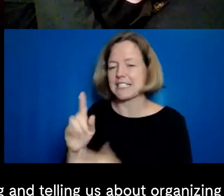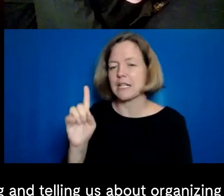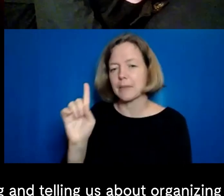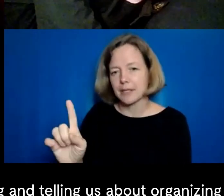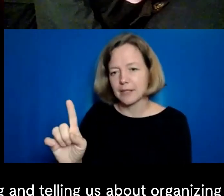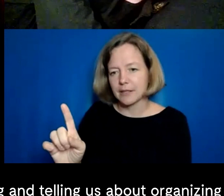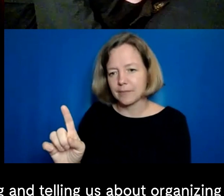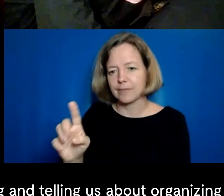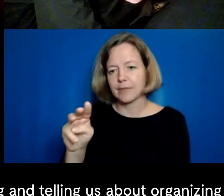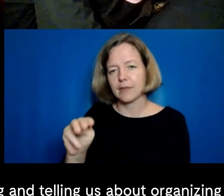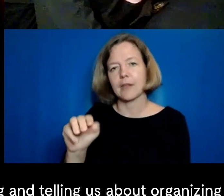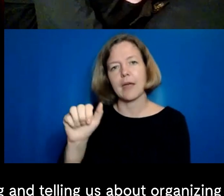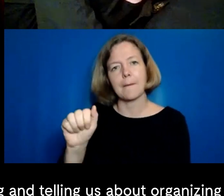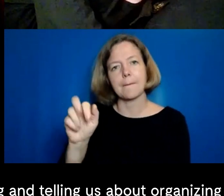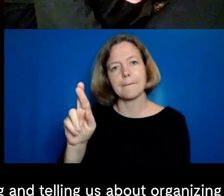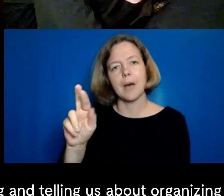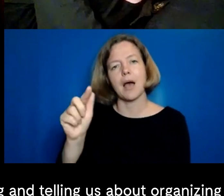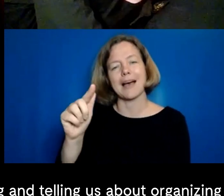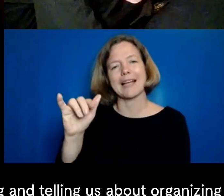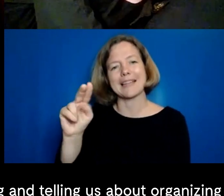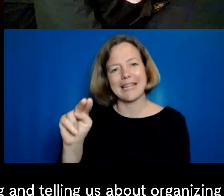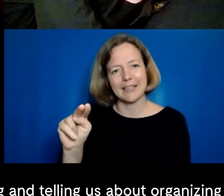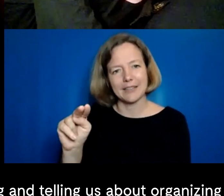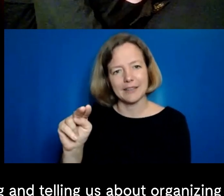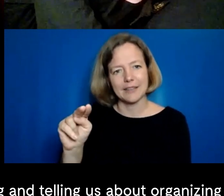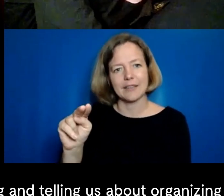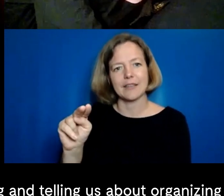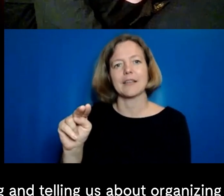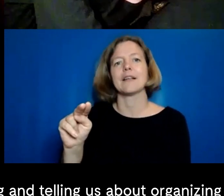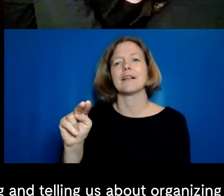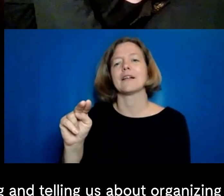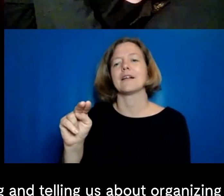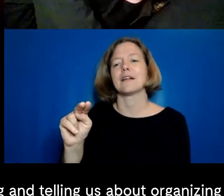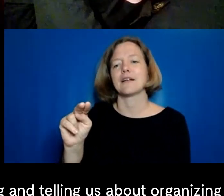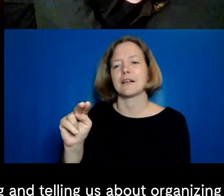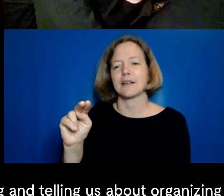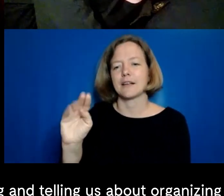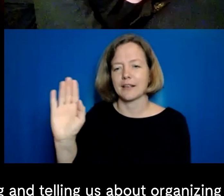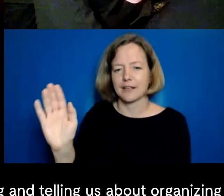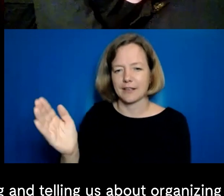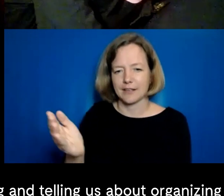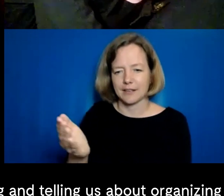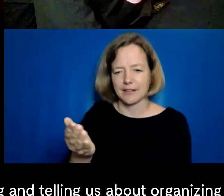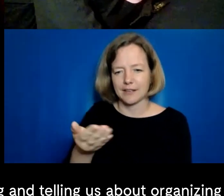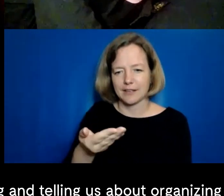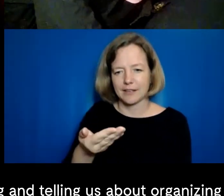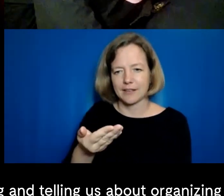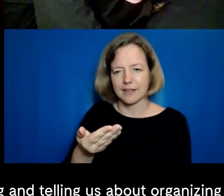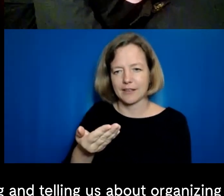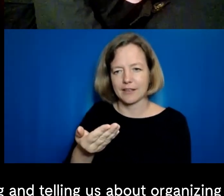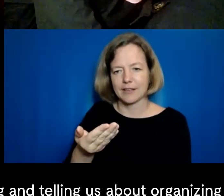is Martin contributing and telling us